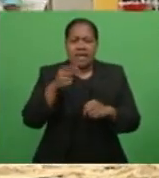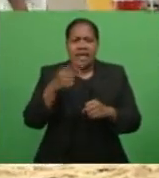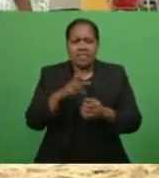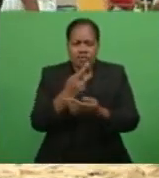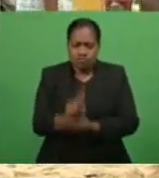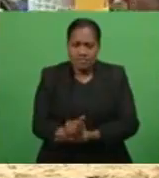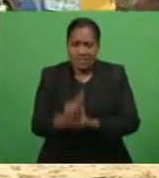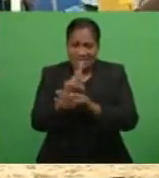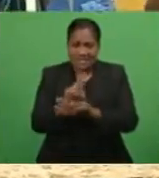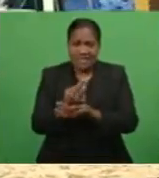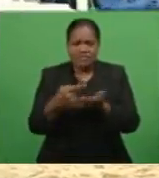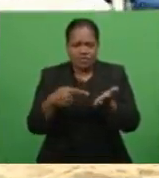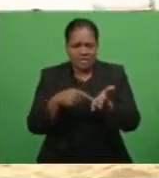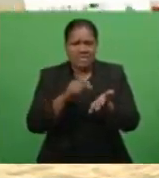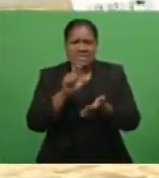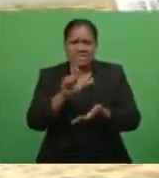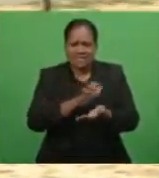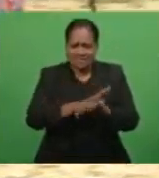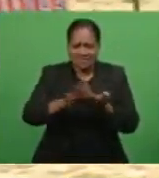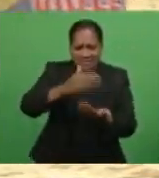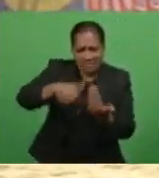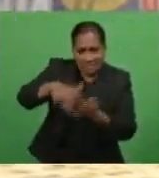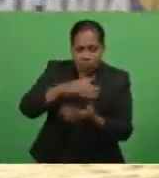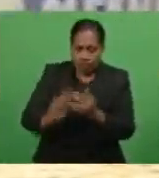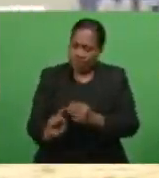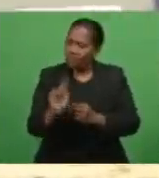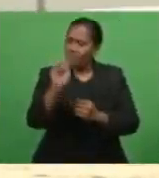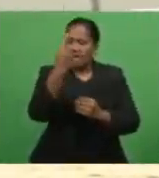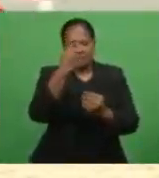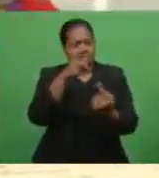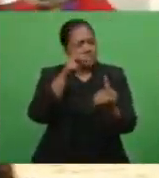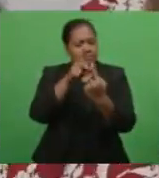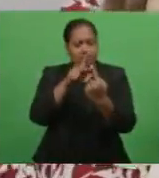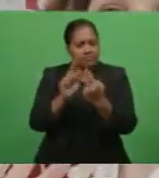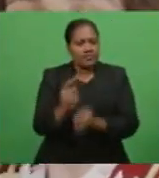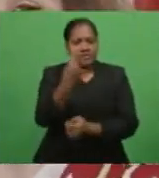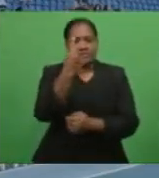rehabilitation post-TC Harold will be first priority.